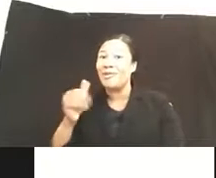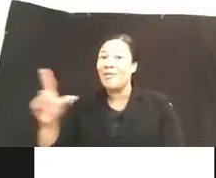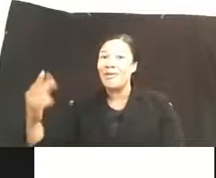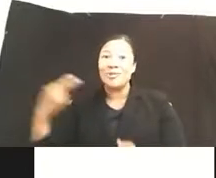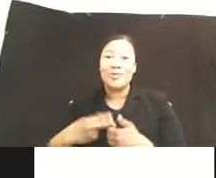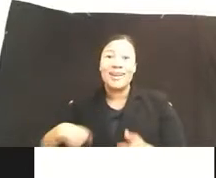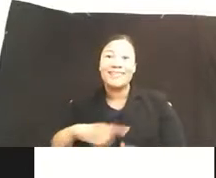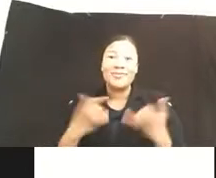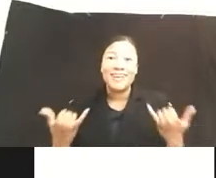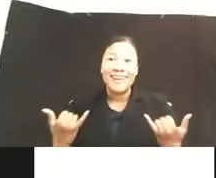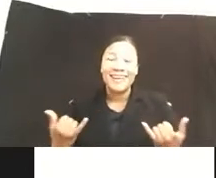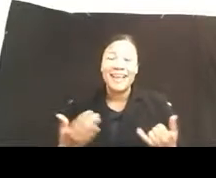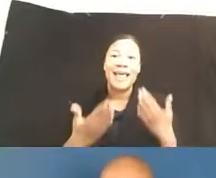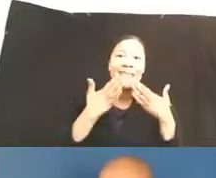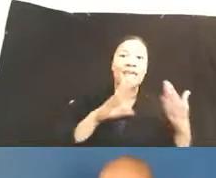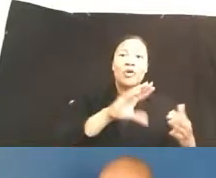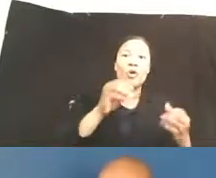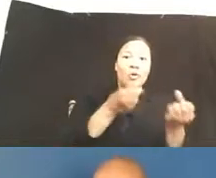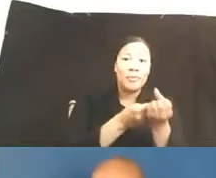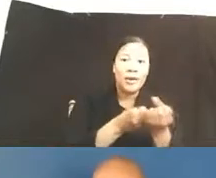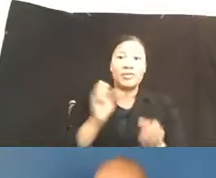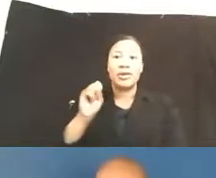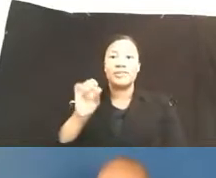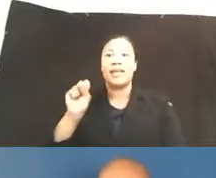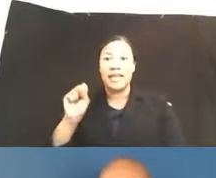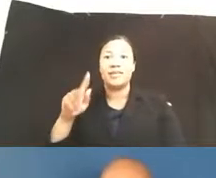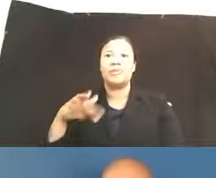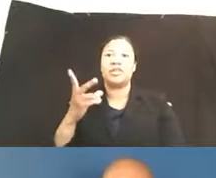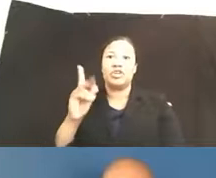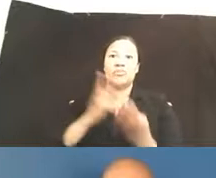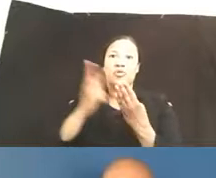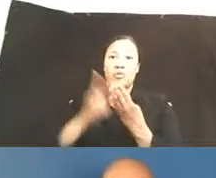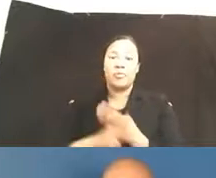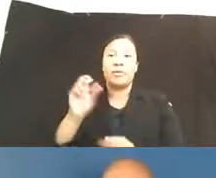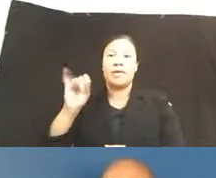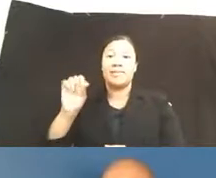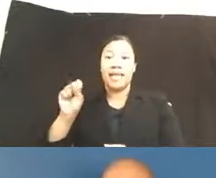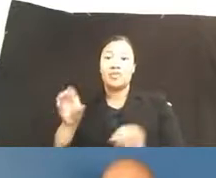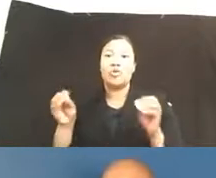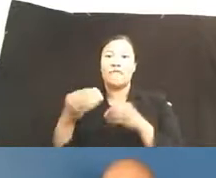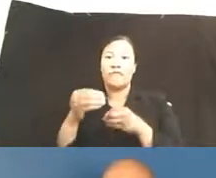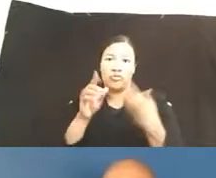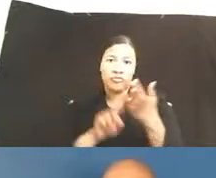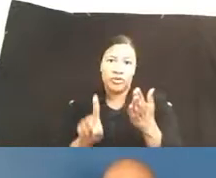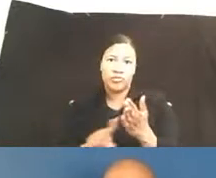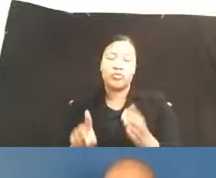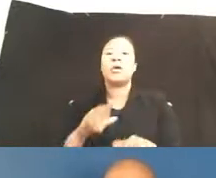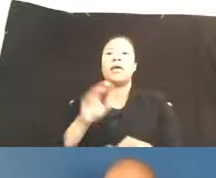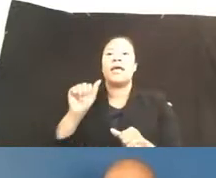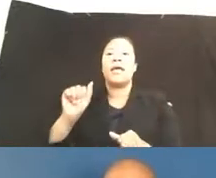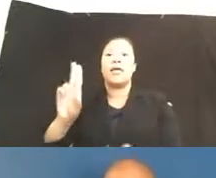thanks also to our co-sponsors, the SIS PhD program, the SIS Office of Research, and American